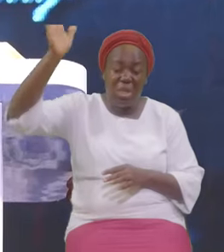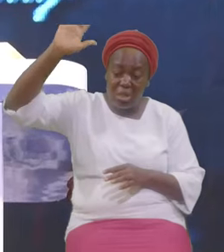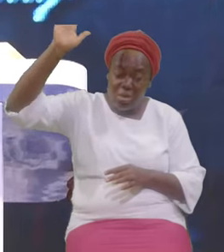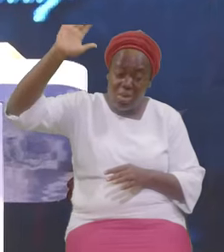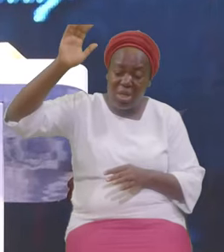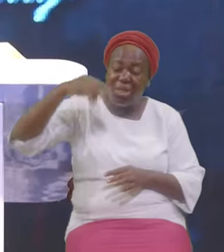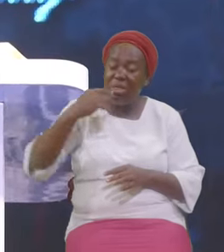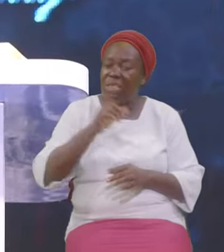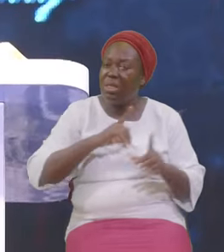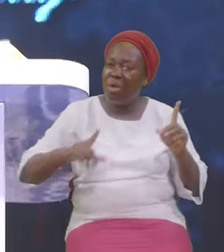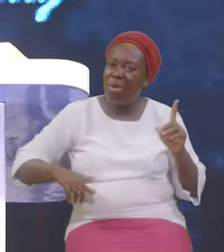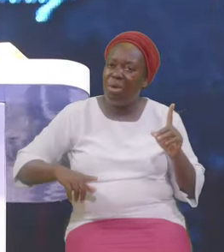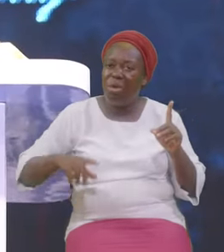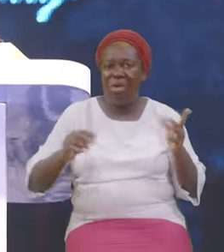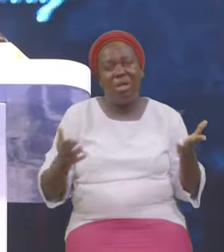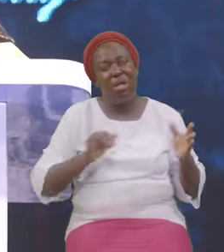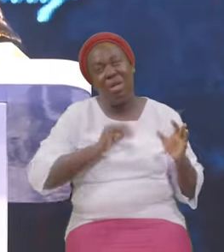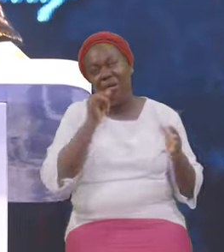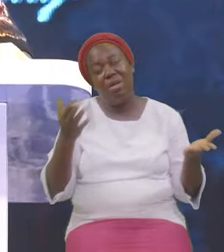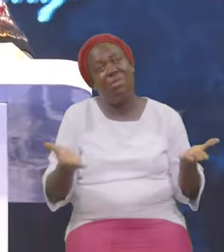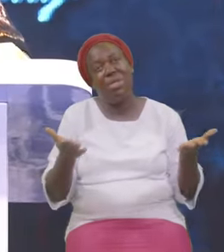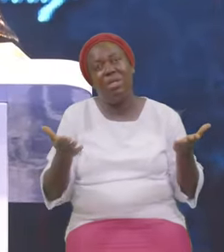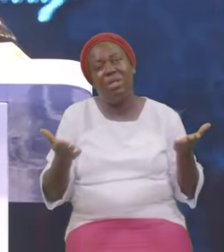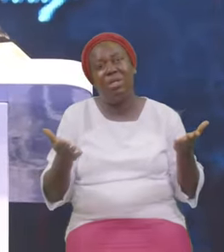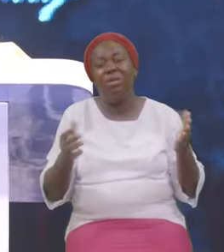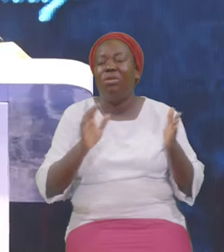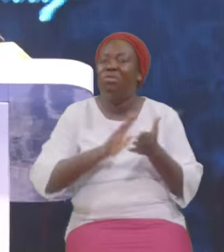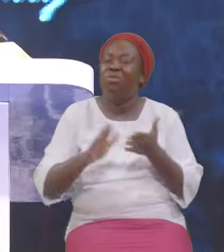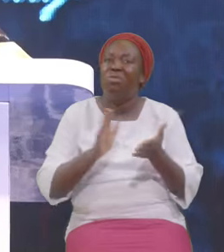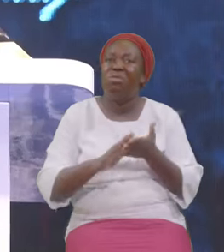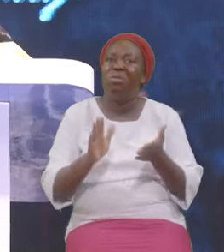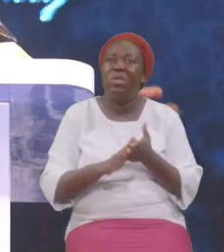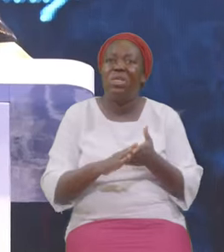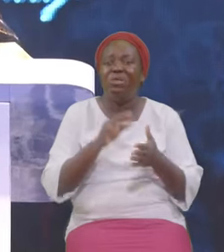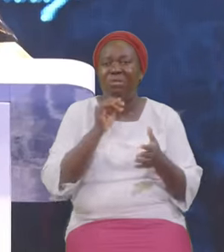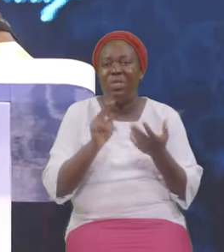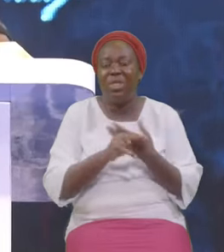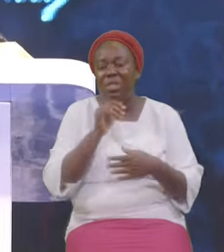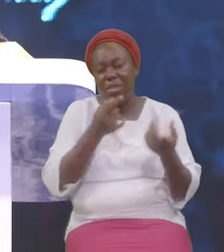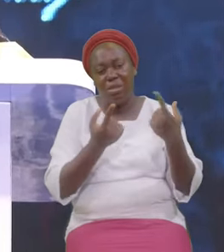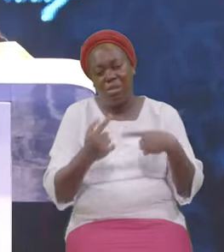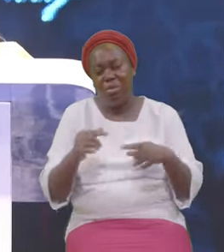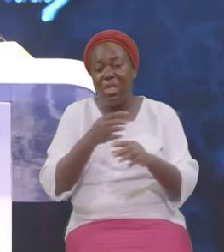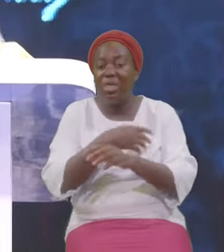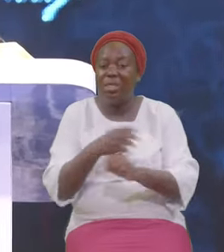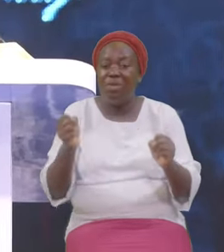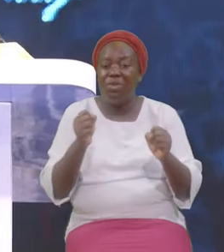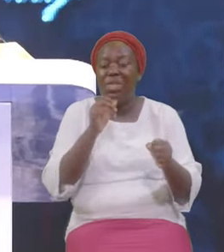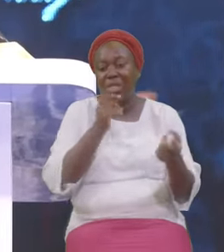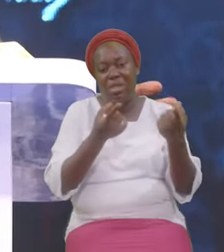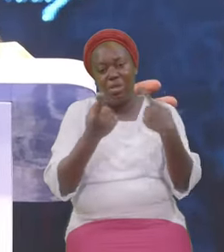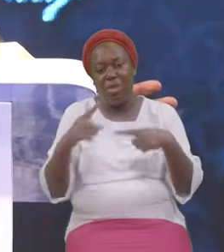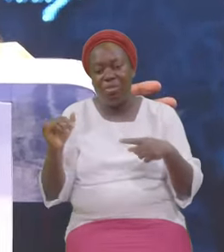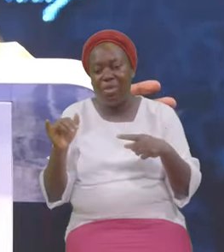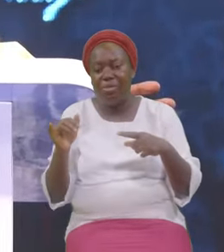am. Lord, here I am. Forgiveness is coming. Salvation is coming. Your